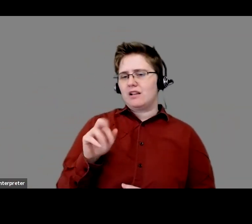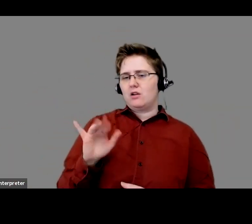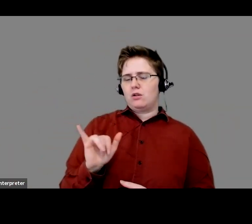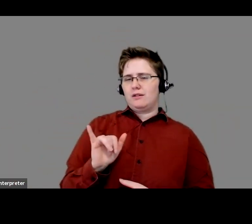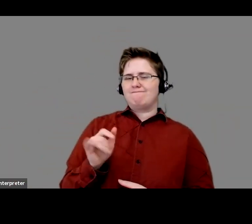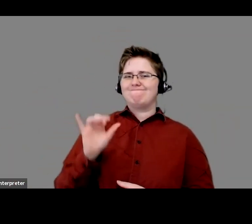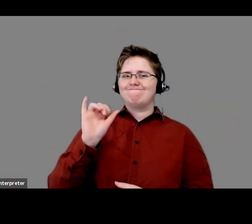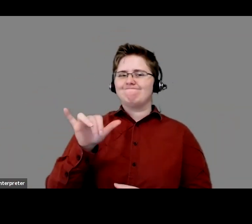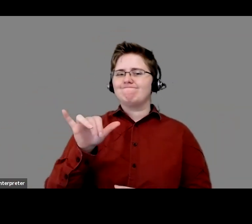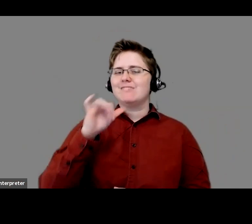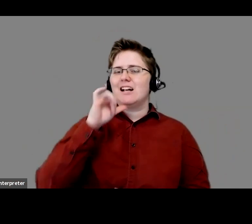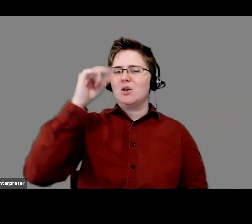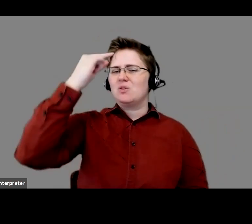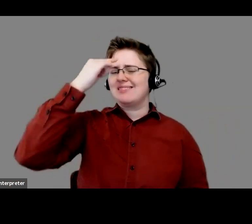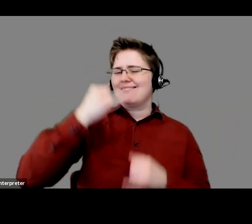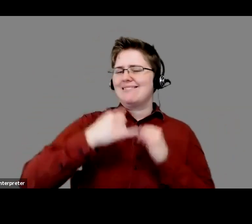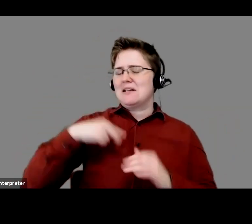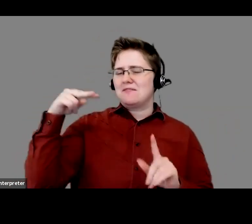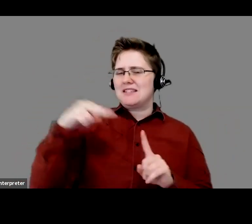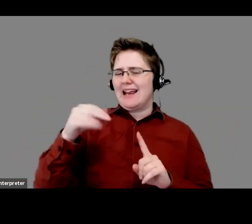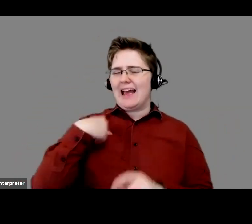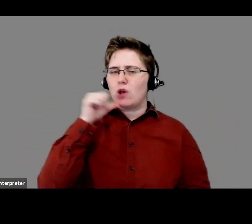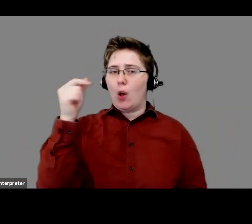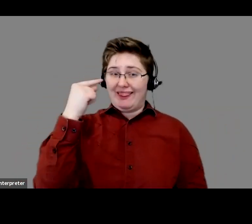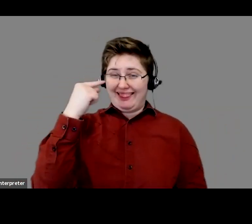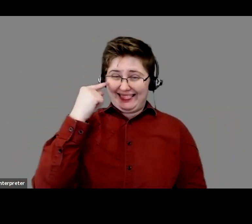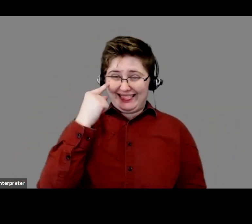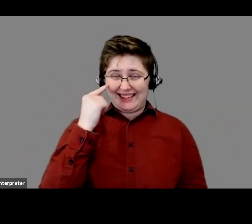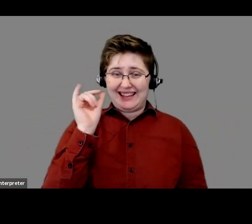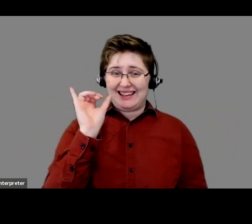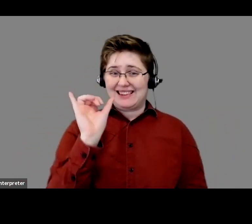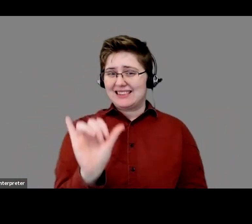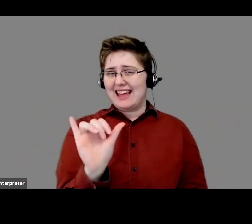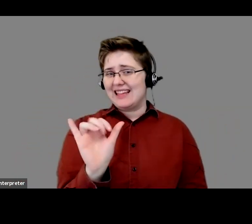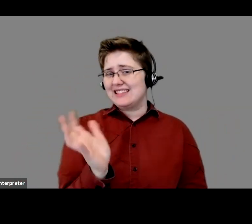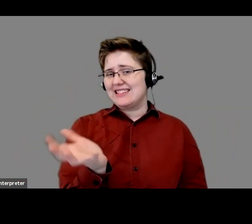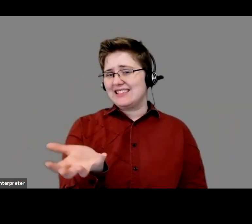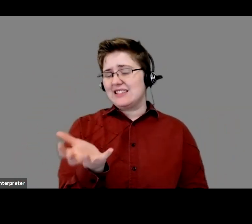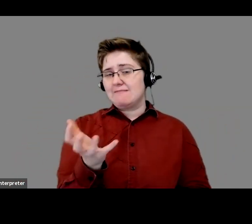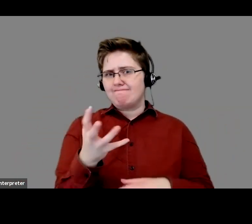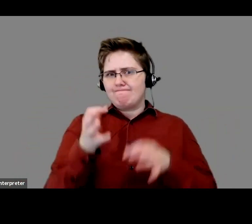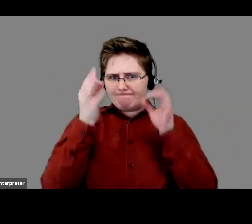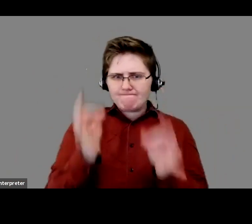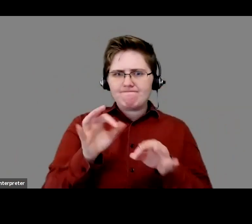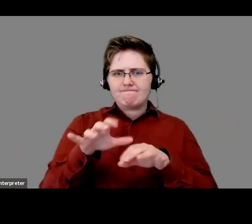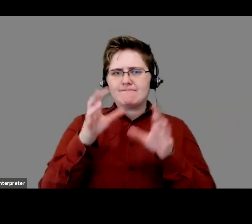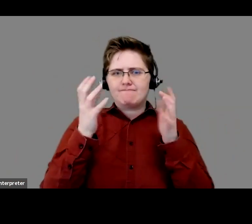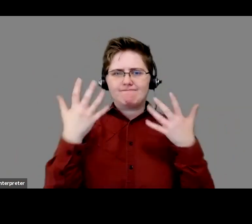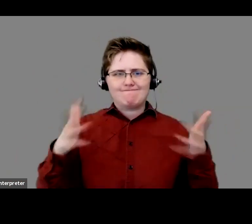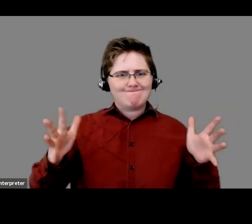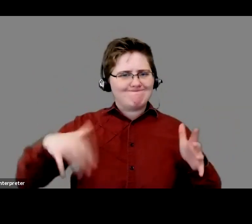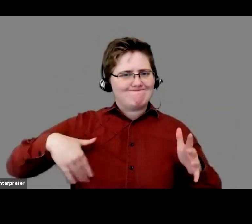I don't believe, at least last I checked, that has been like set in stone. There's a couple of different